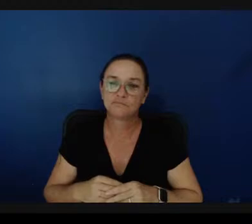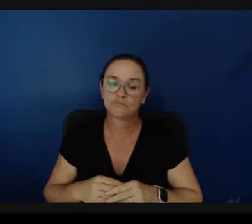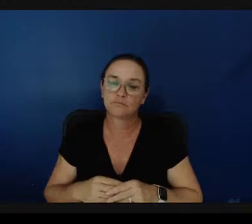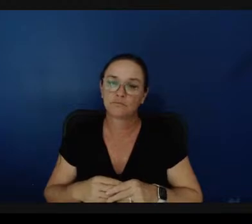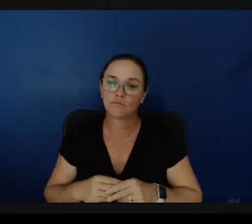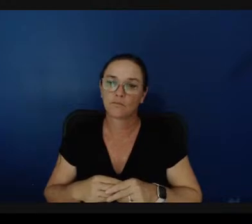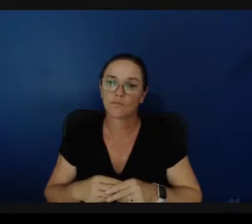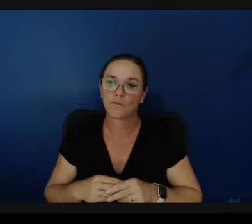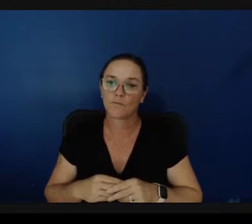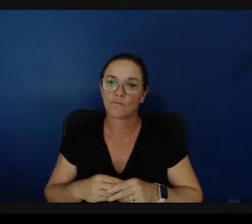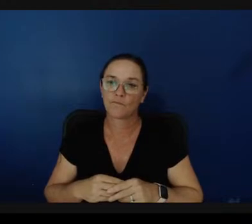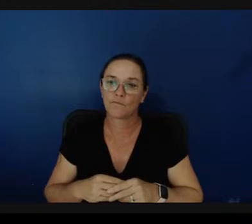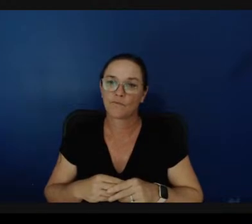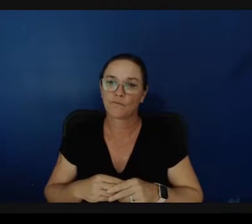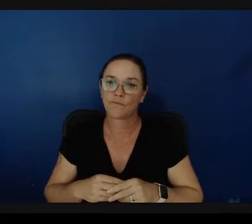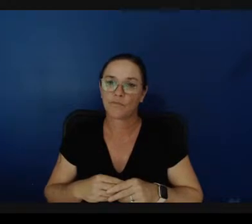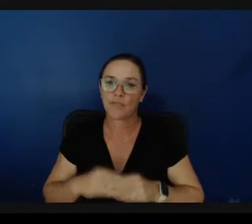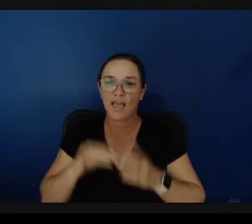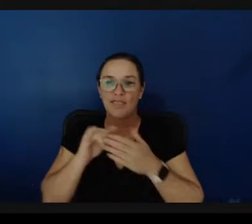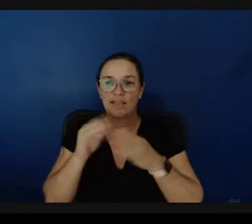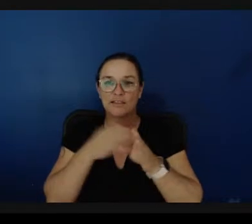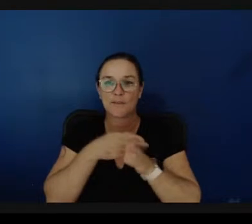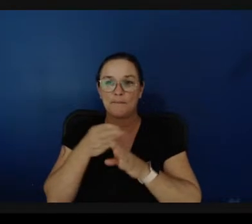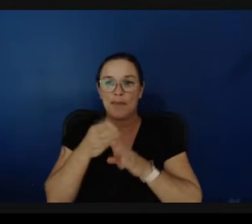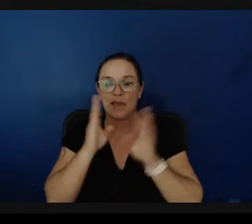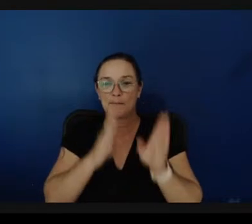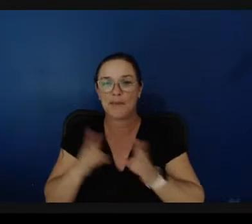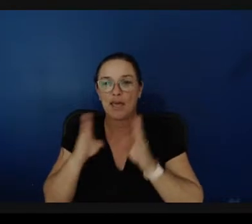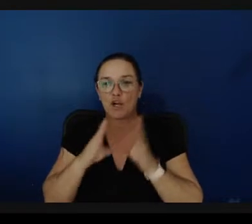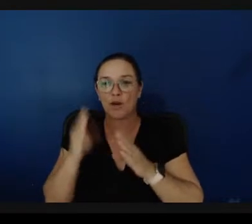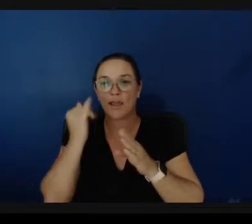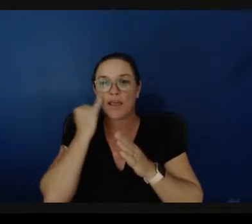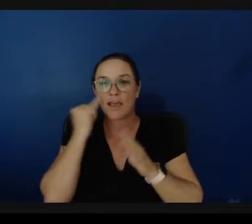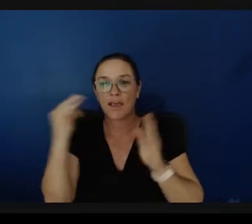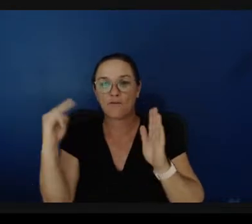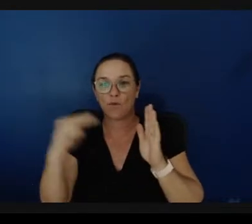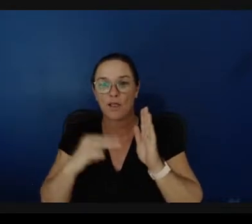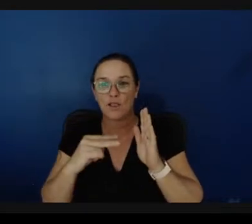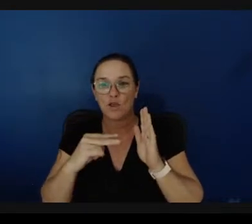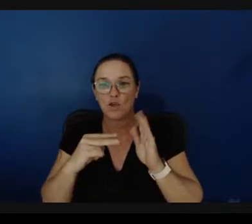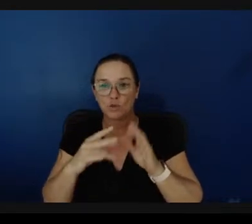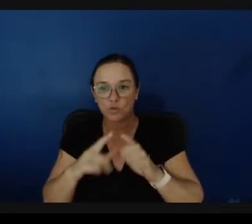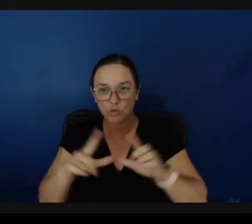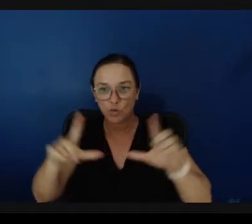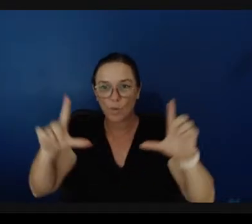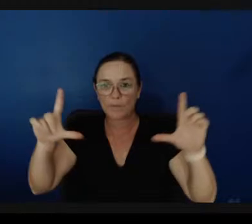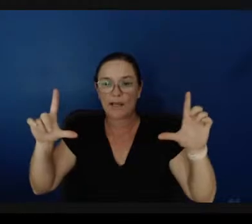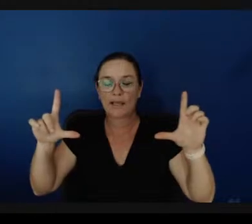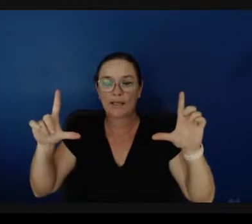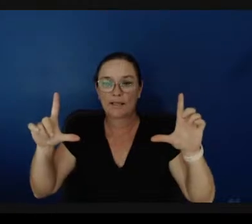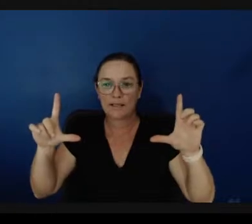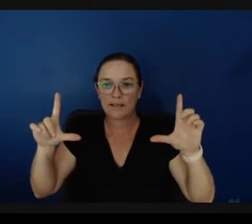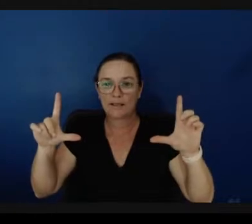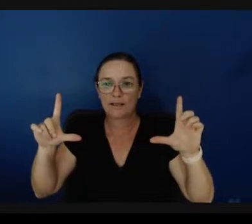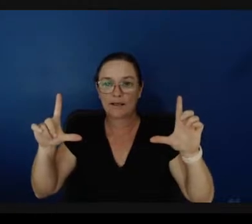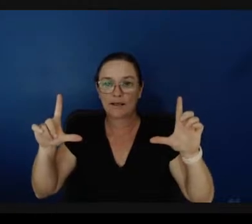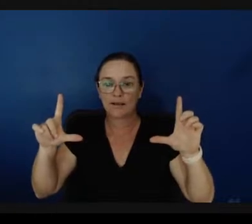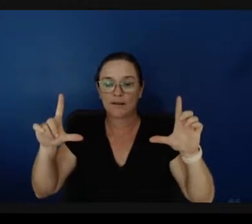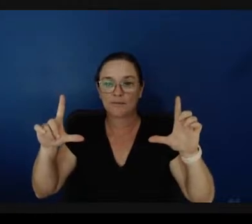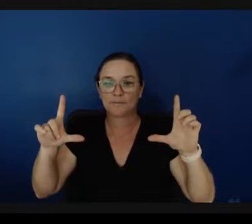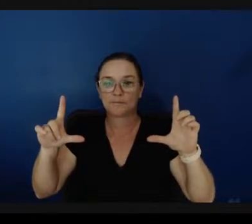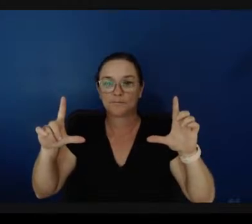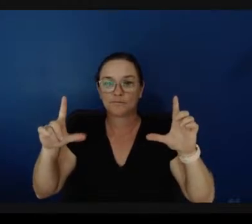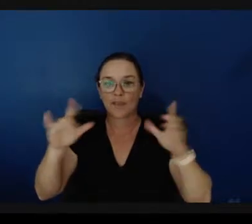that's this main pattern. If we look at that zoomed in segment right there, and we look, let's see here,